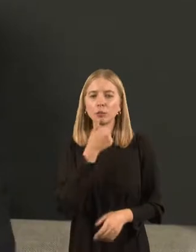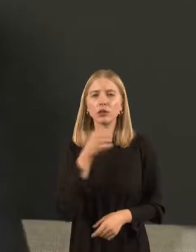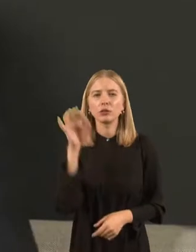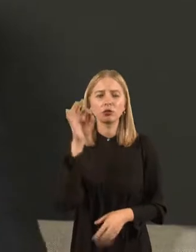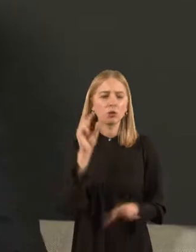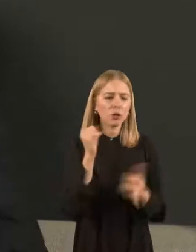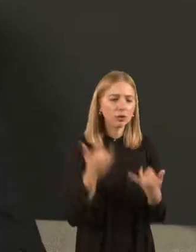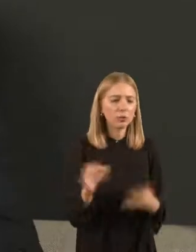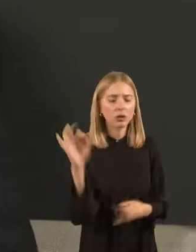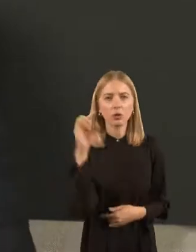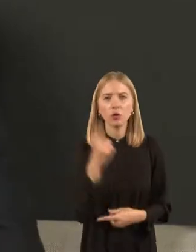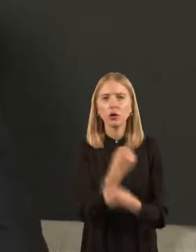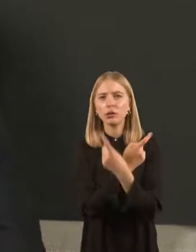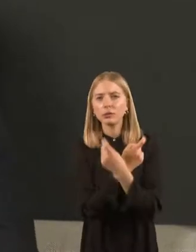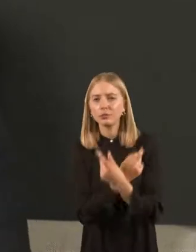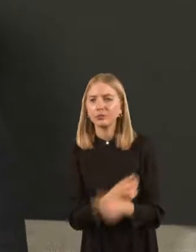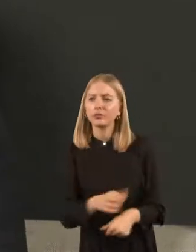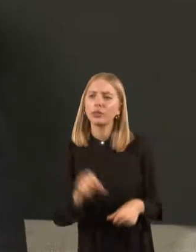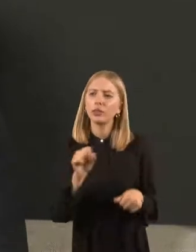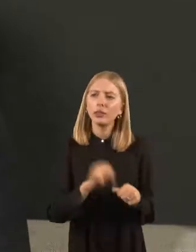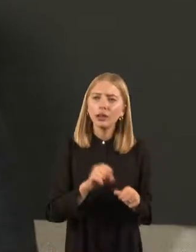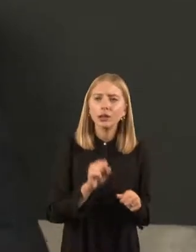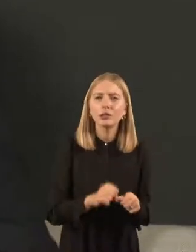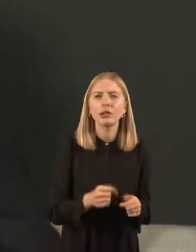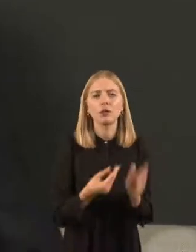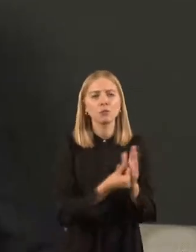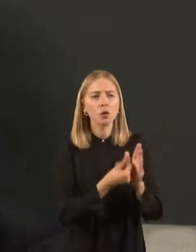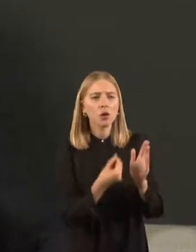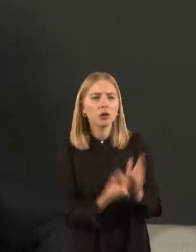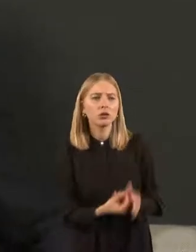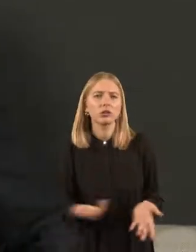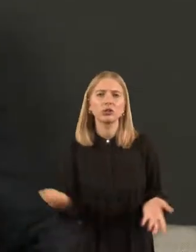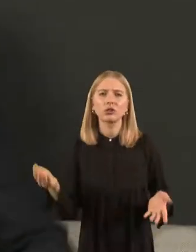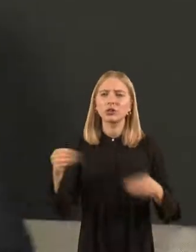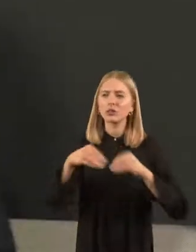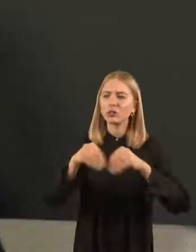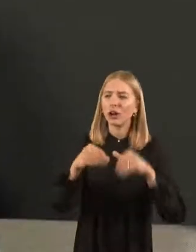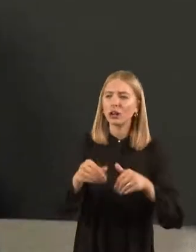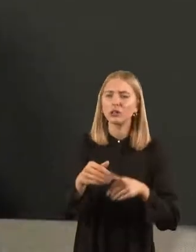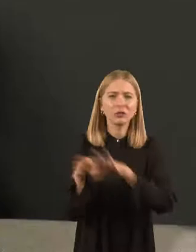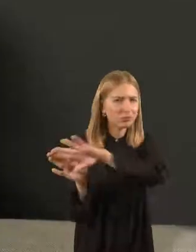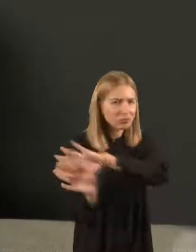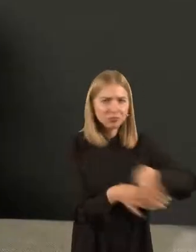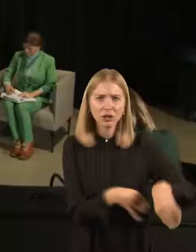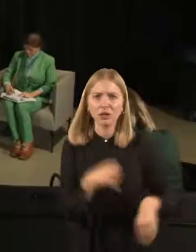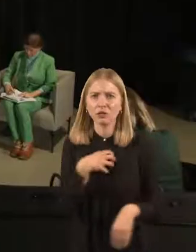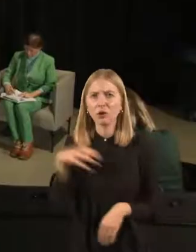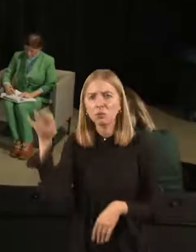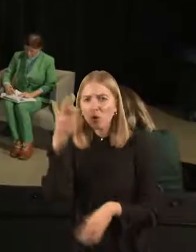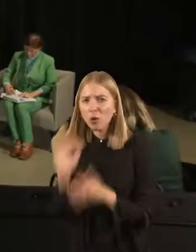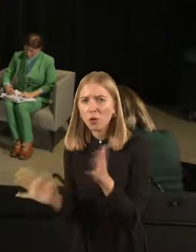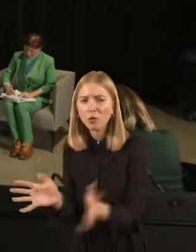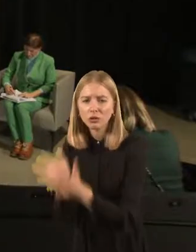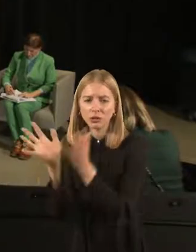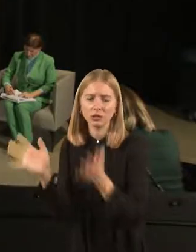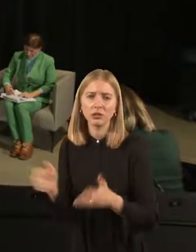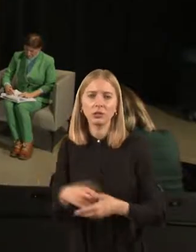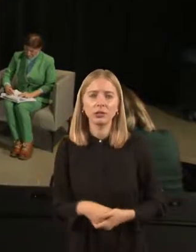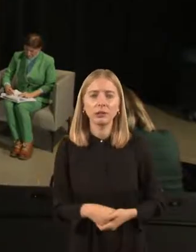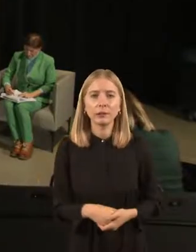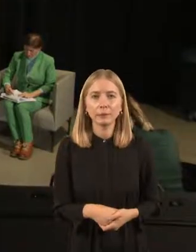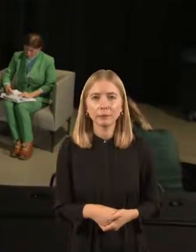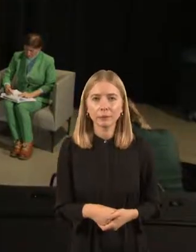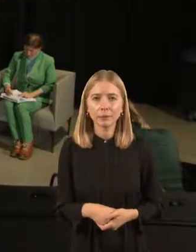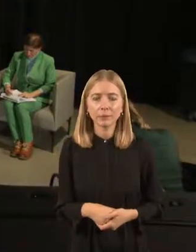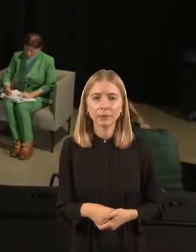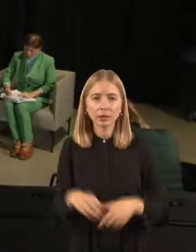the measures. And we are often stuck with discussions about specific measures. Well,